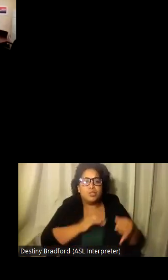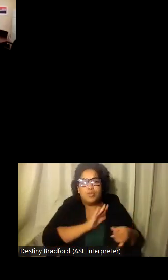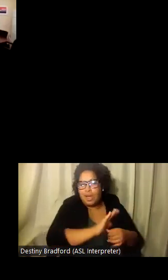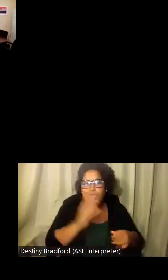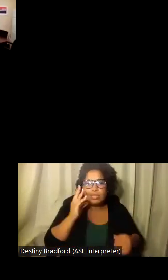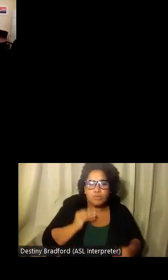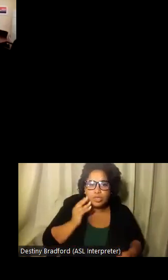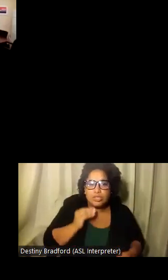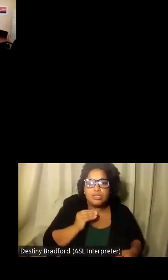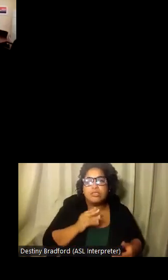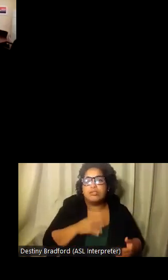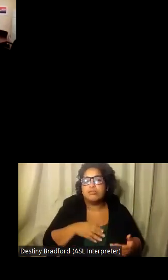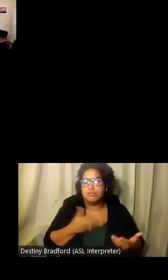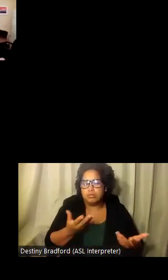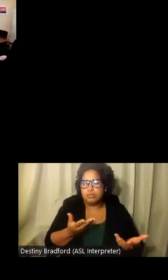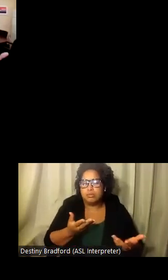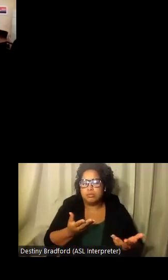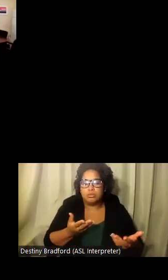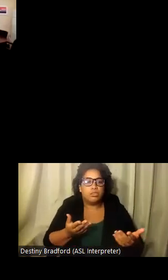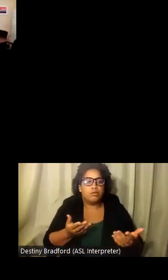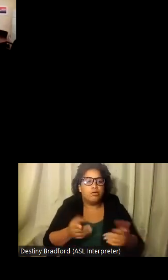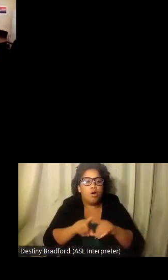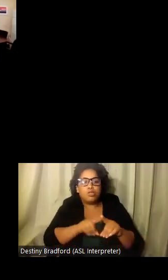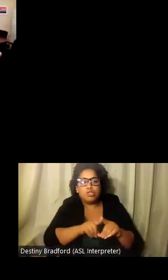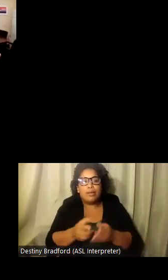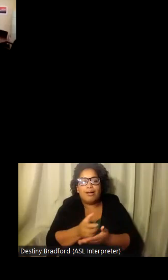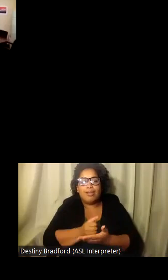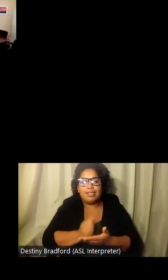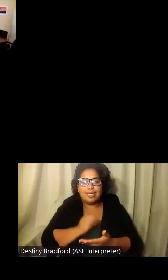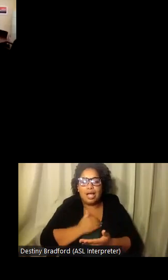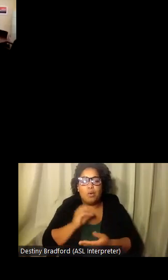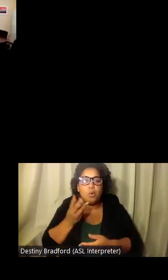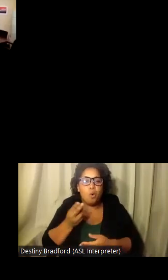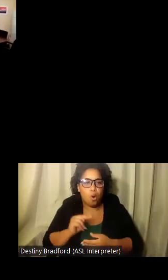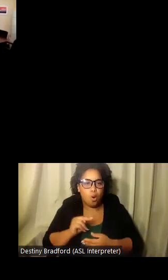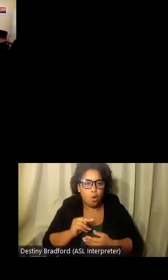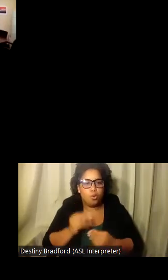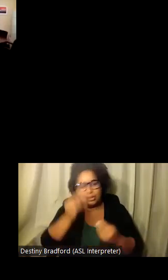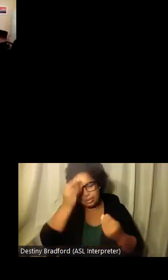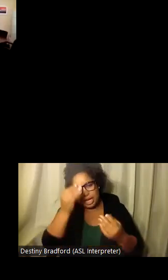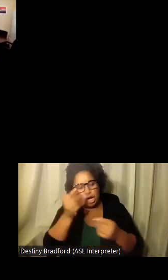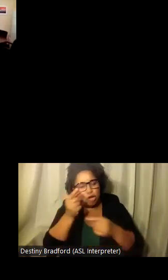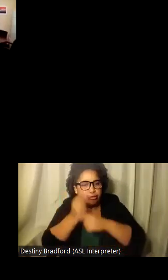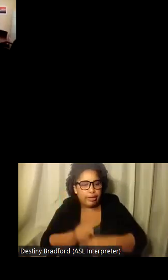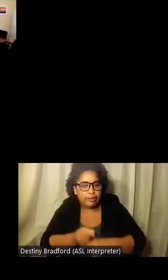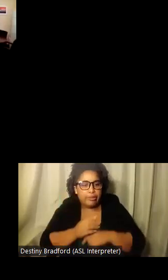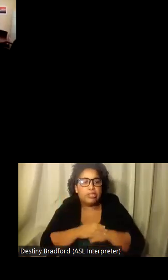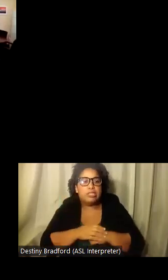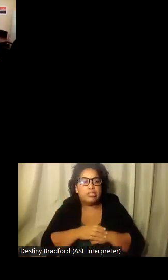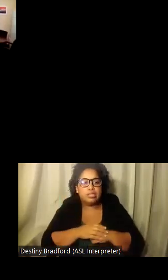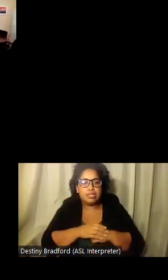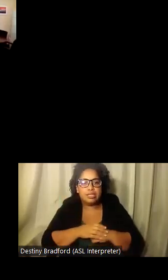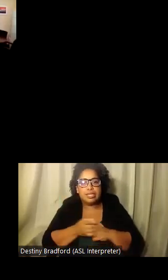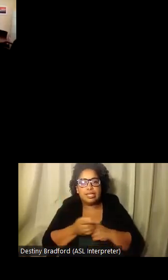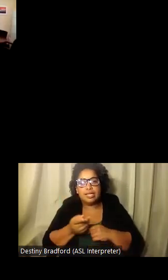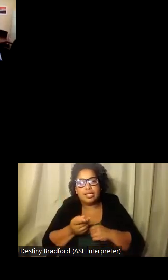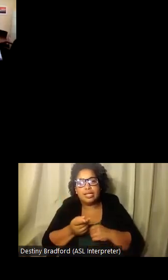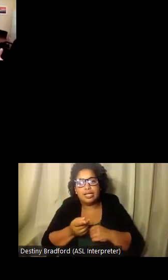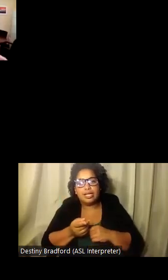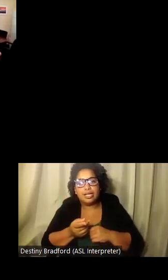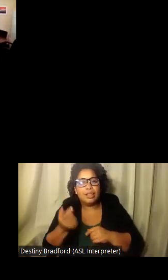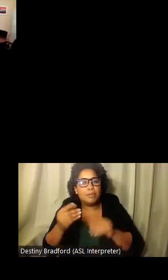et cetera, et cetera. We've been also collecting our own data on a very regular basis, which is a little bit